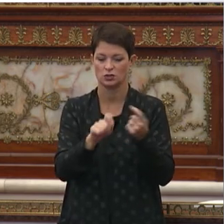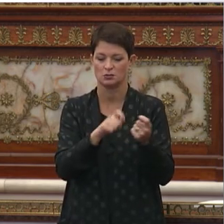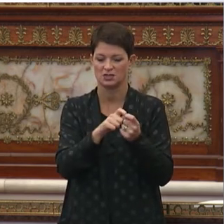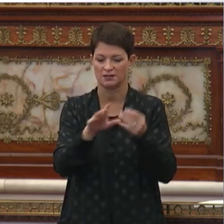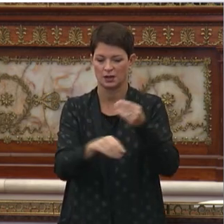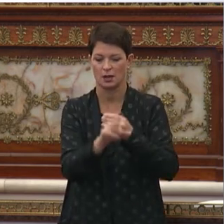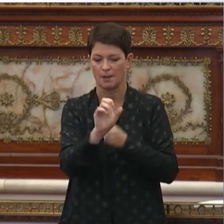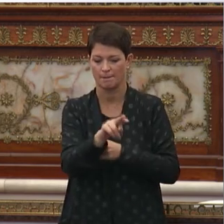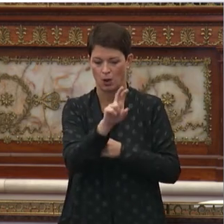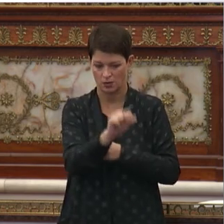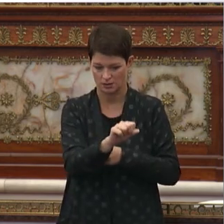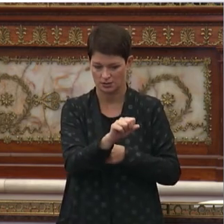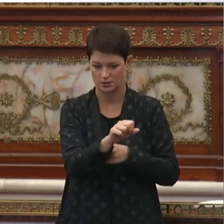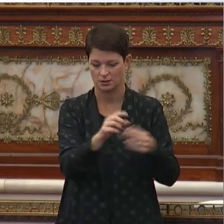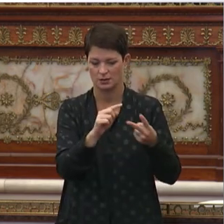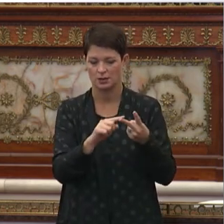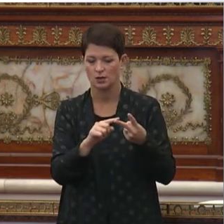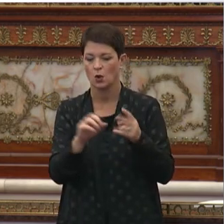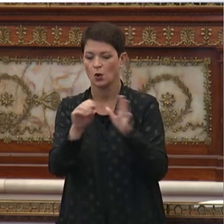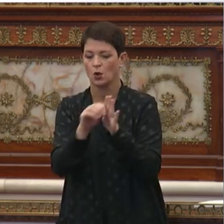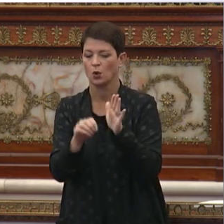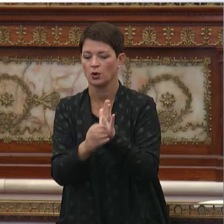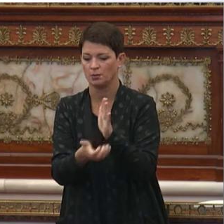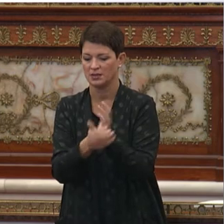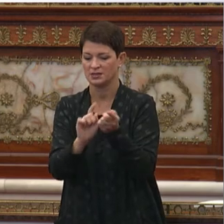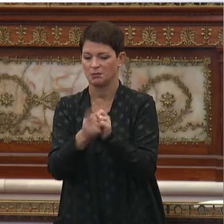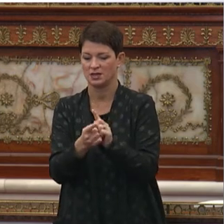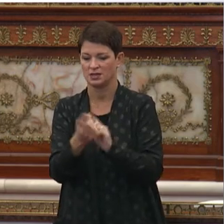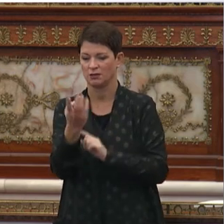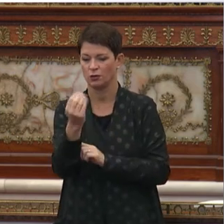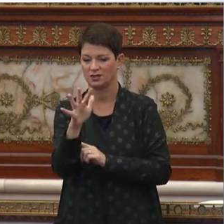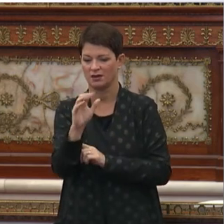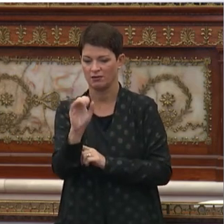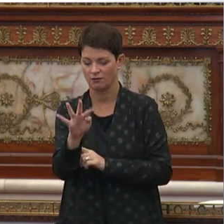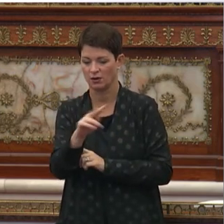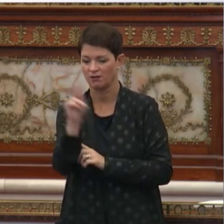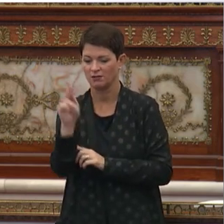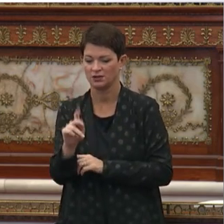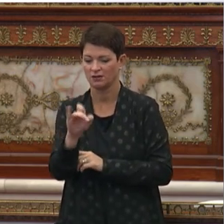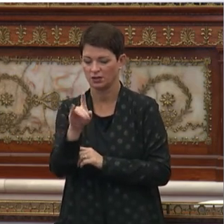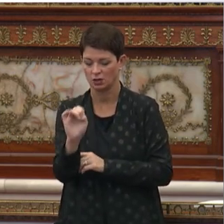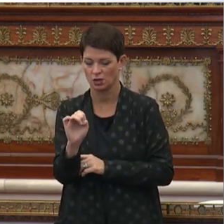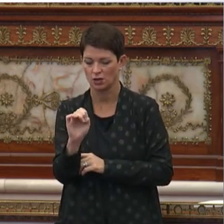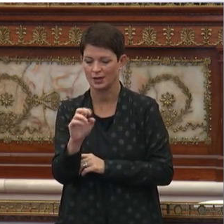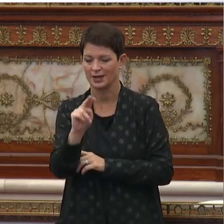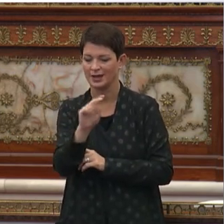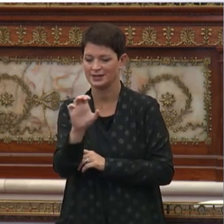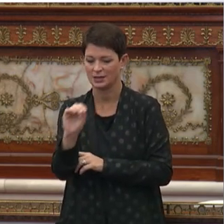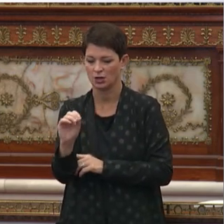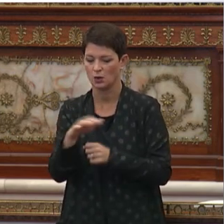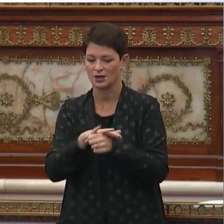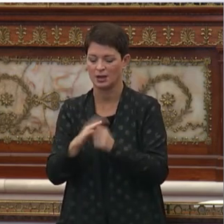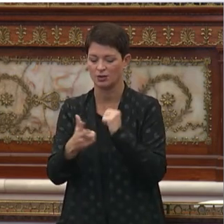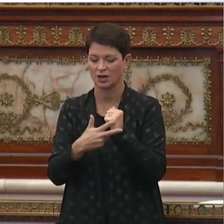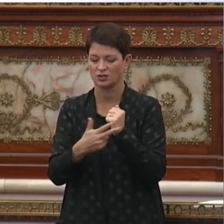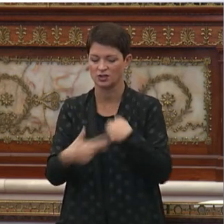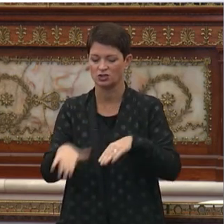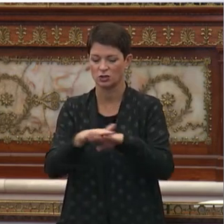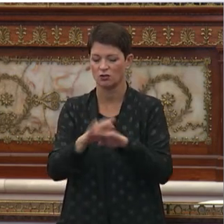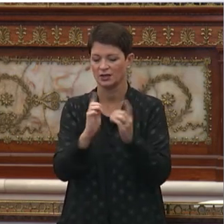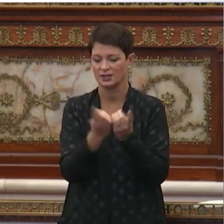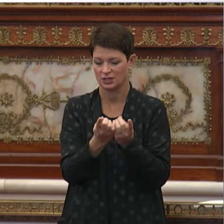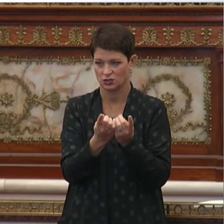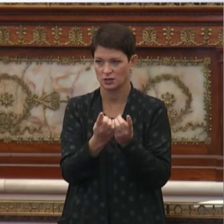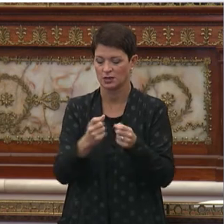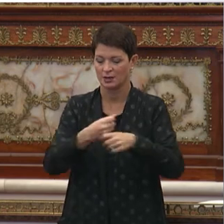bonuses. And an ordinance amending section 14504 of the Philadelphia Code, entitled NCO, Neighborhood Conservation Overlay District,